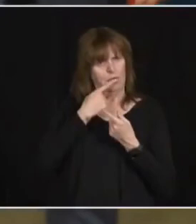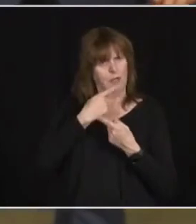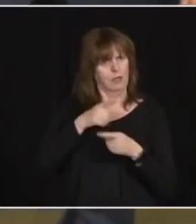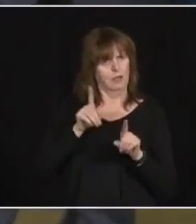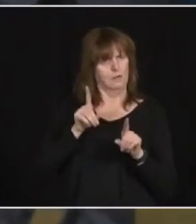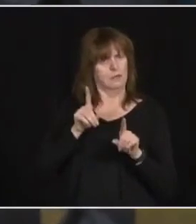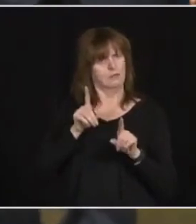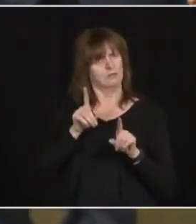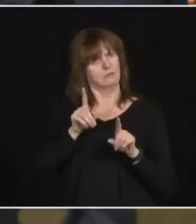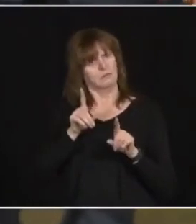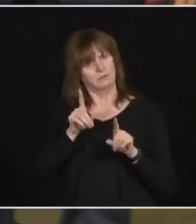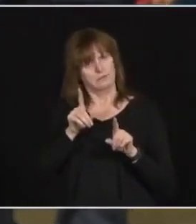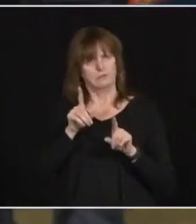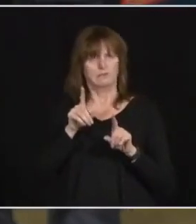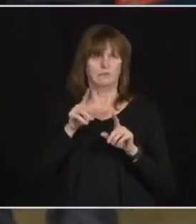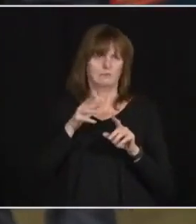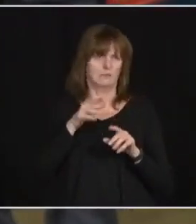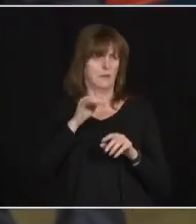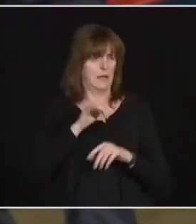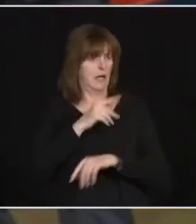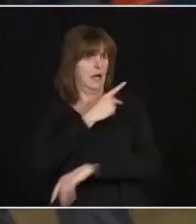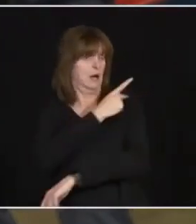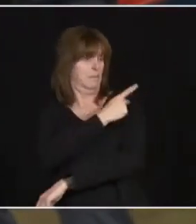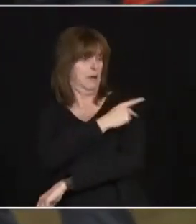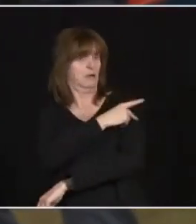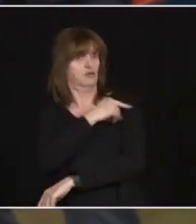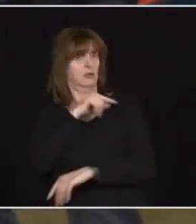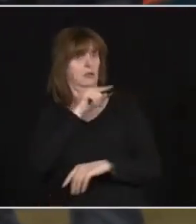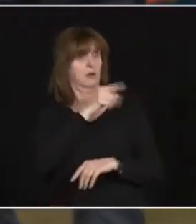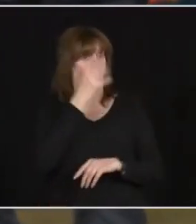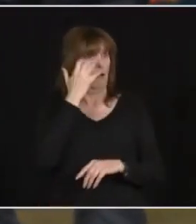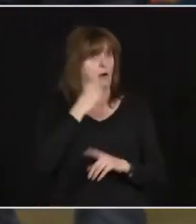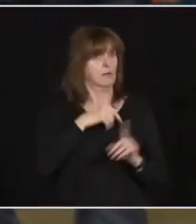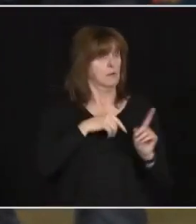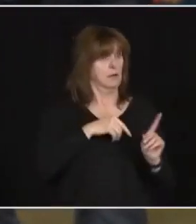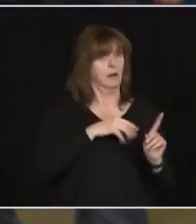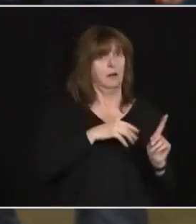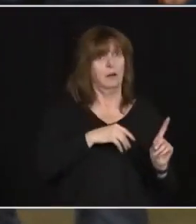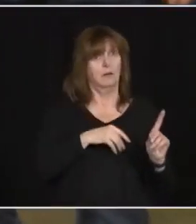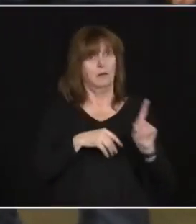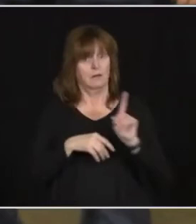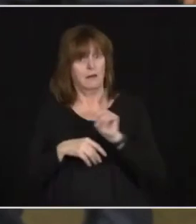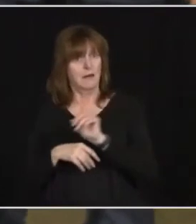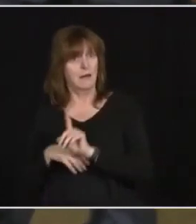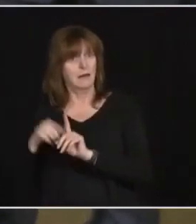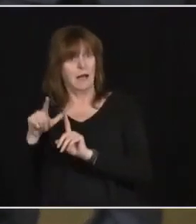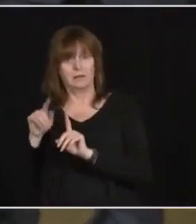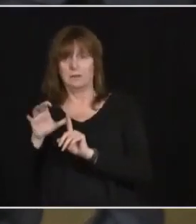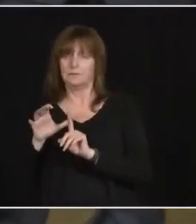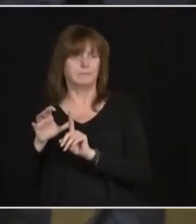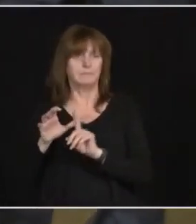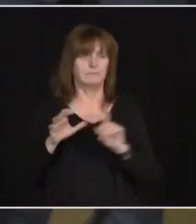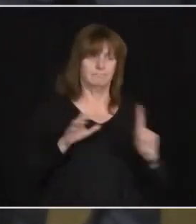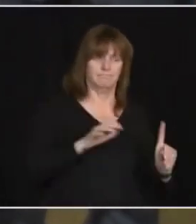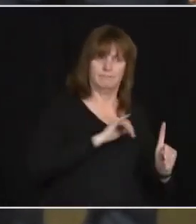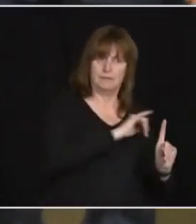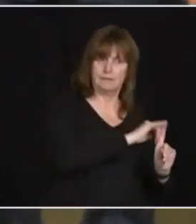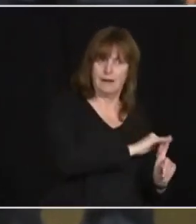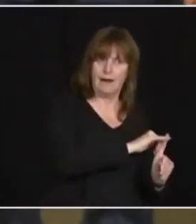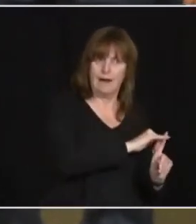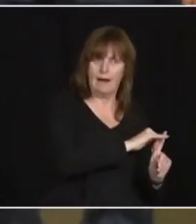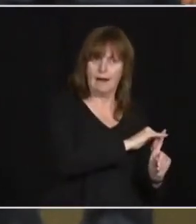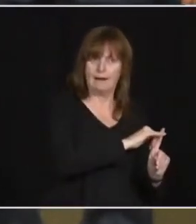to long-term care facilities. I'm wondering why that decision was made and how this will